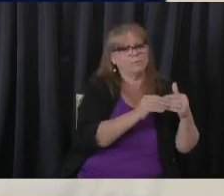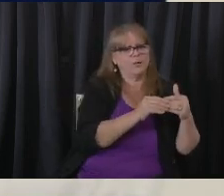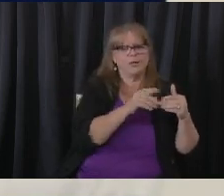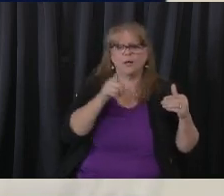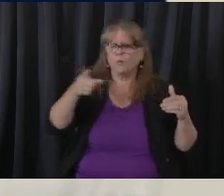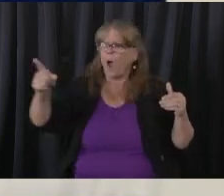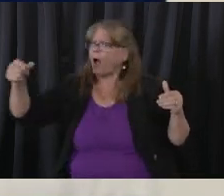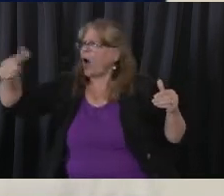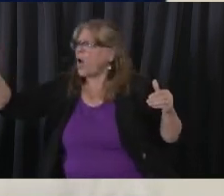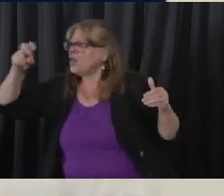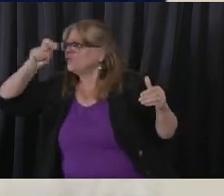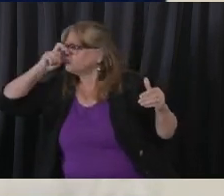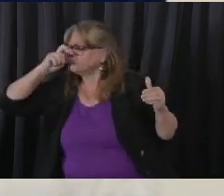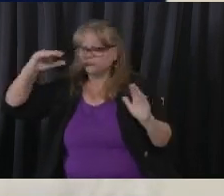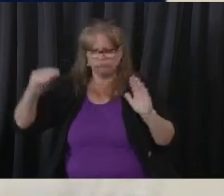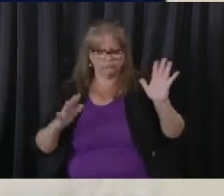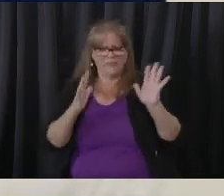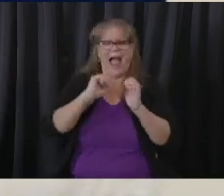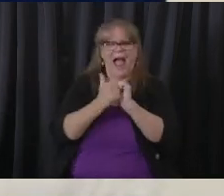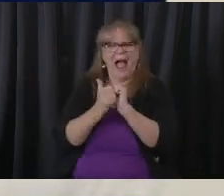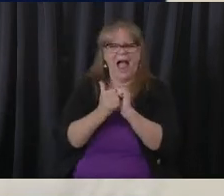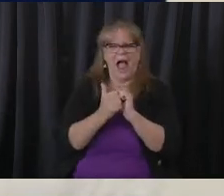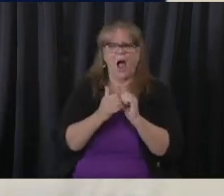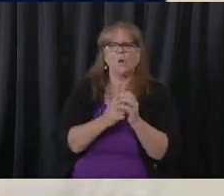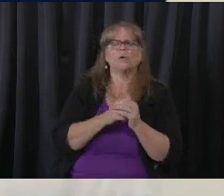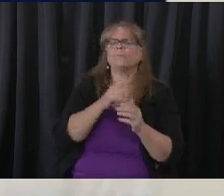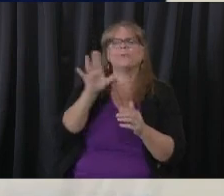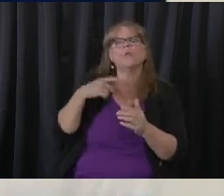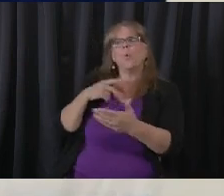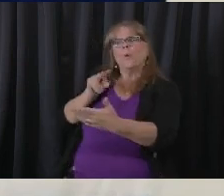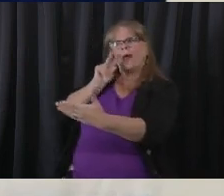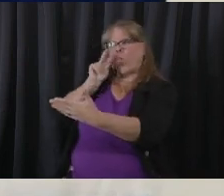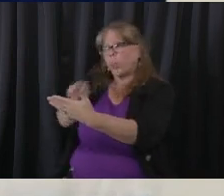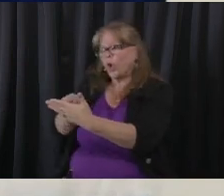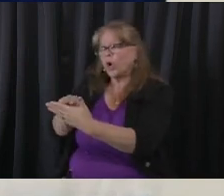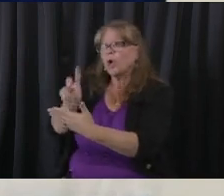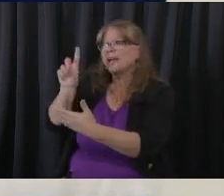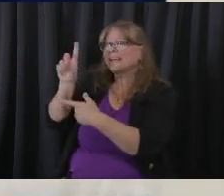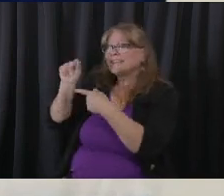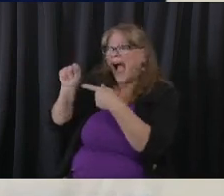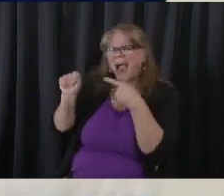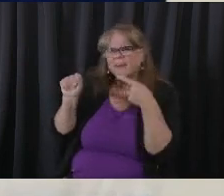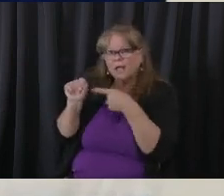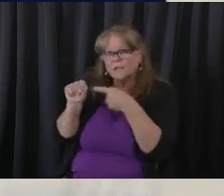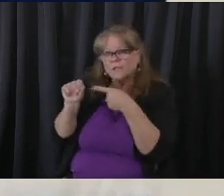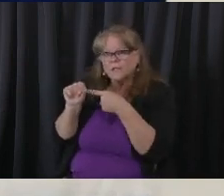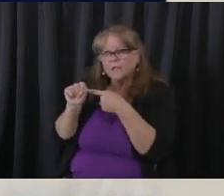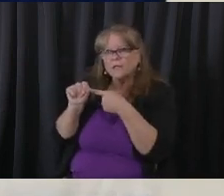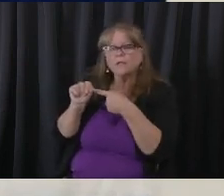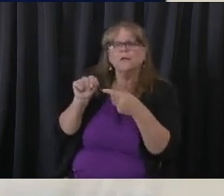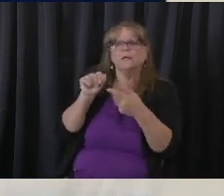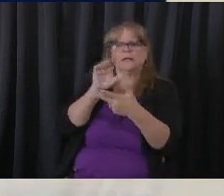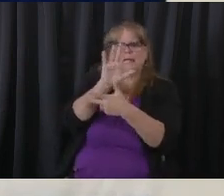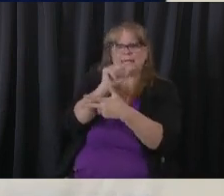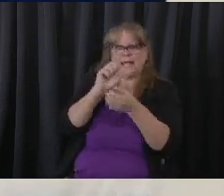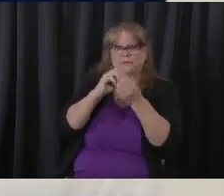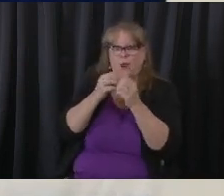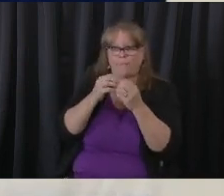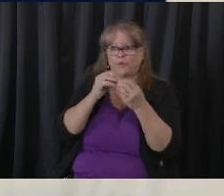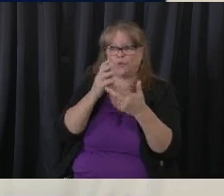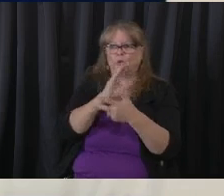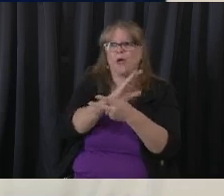areas. It's driven by case count, it's driven by positivity rate, and it's driven by hospitalization rate. So